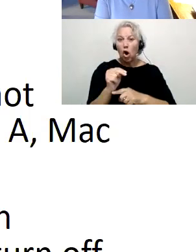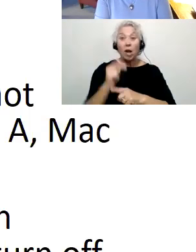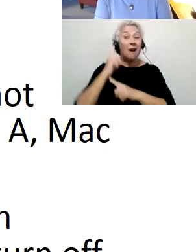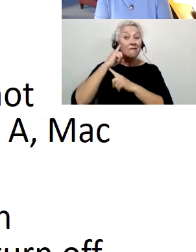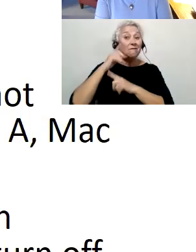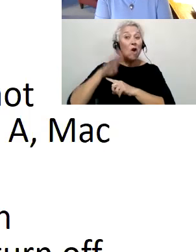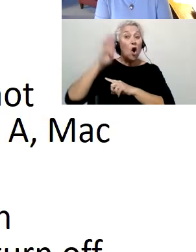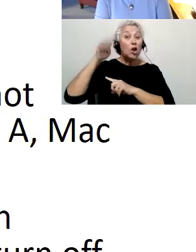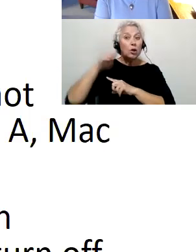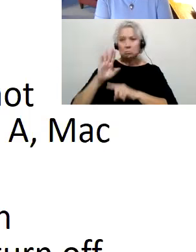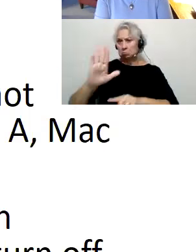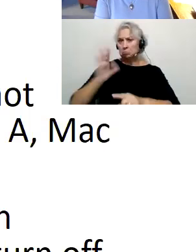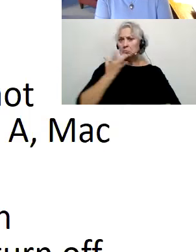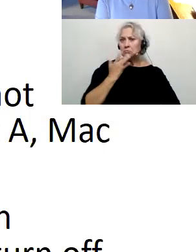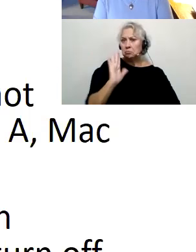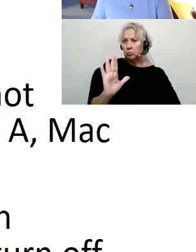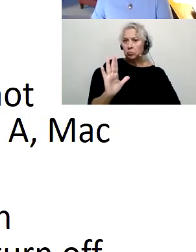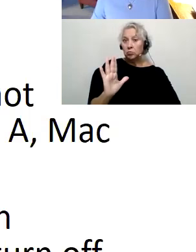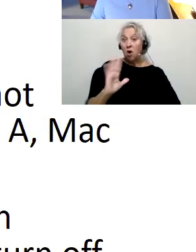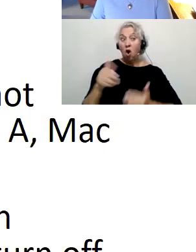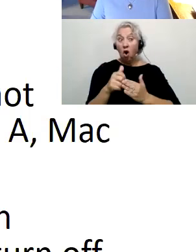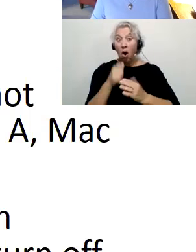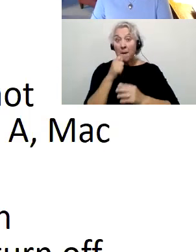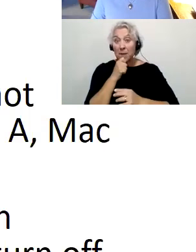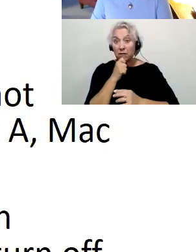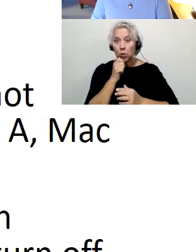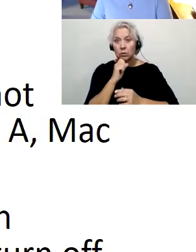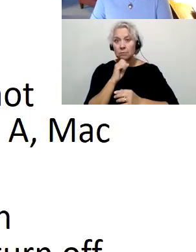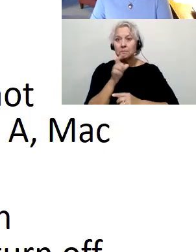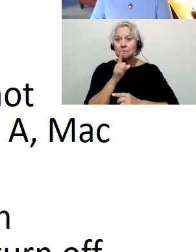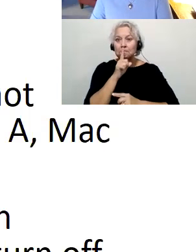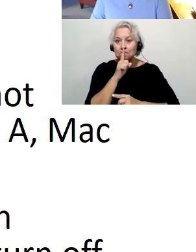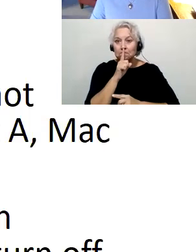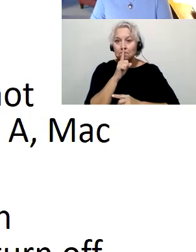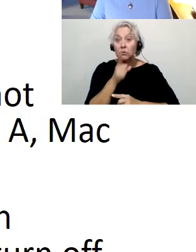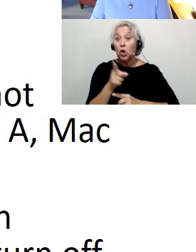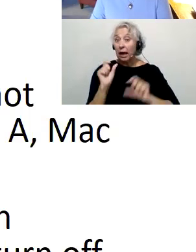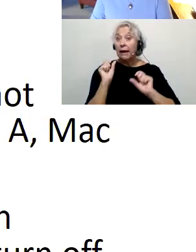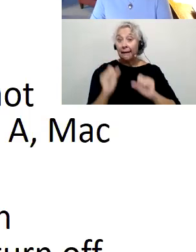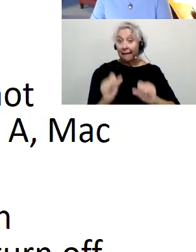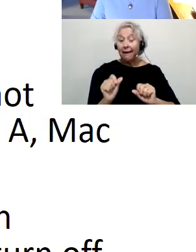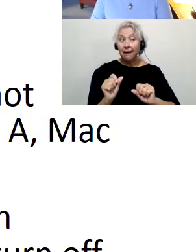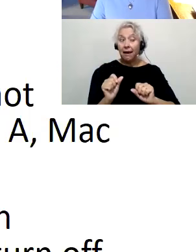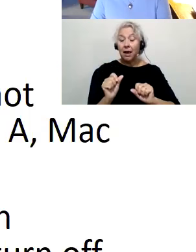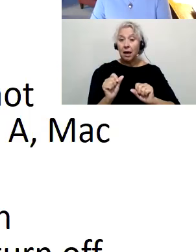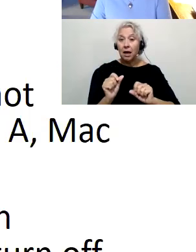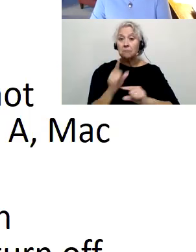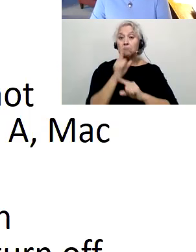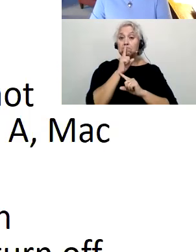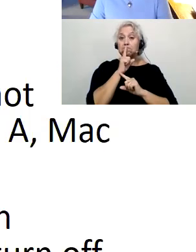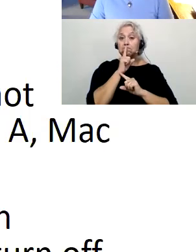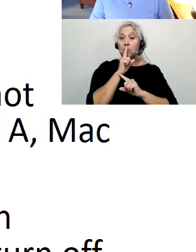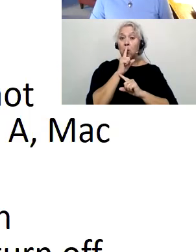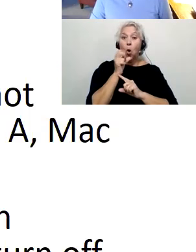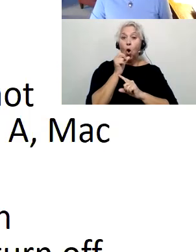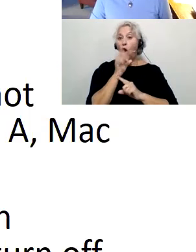preference. Everyone's microphones have been muted upon entry. You can mute or unmute yourself.